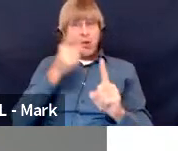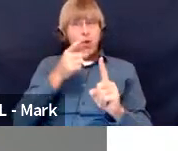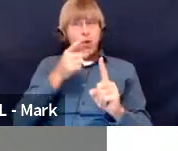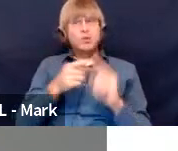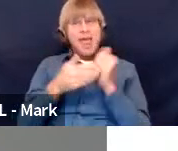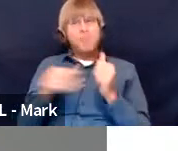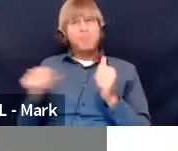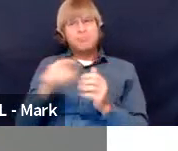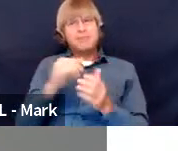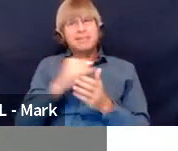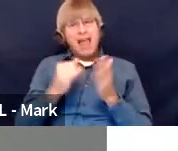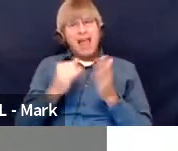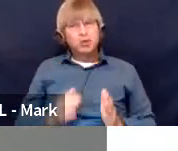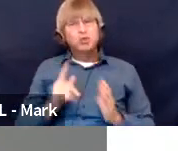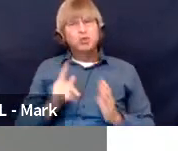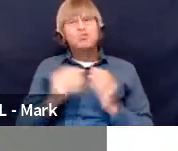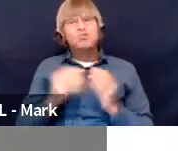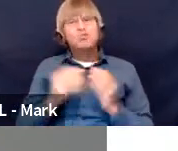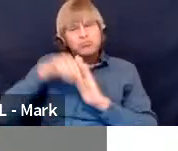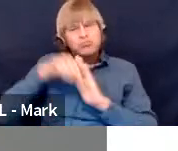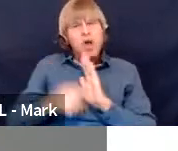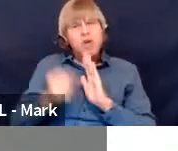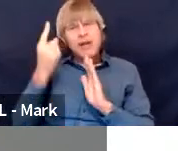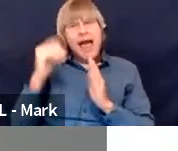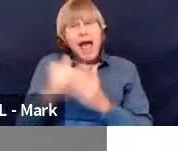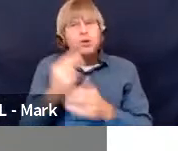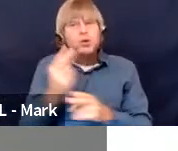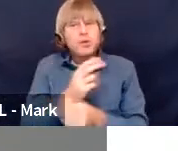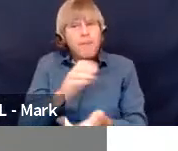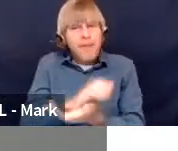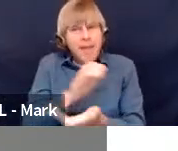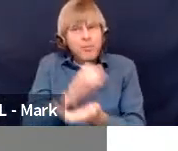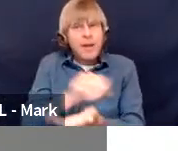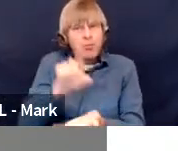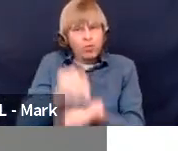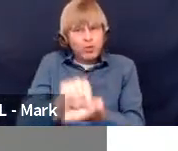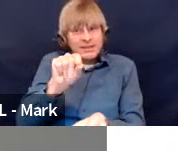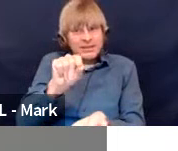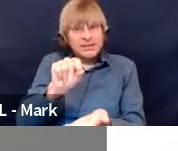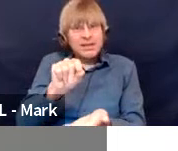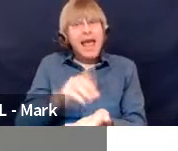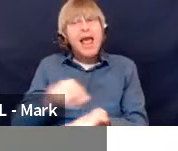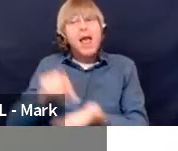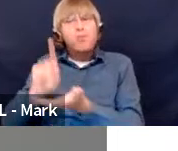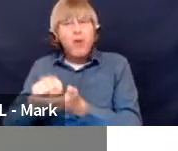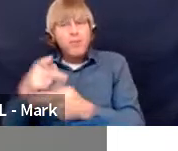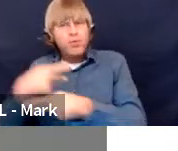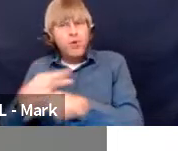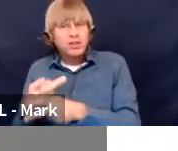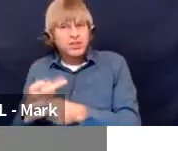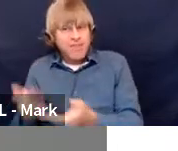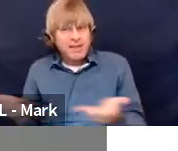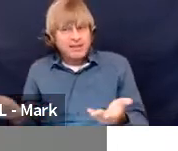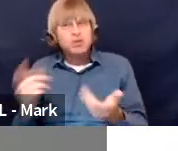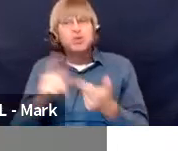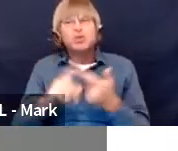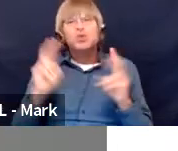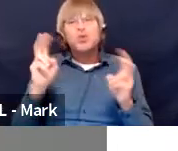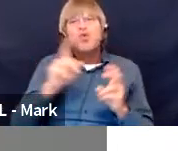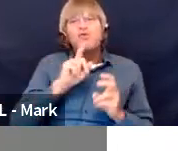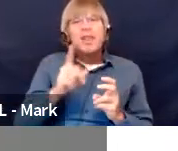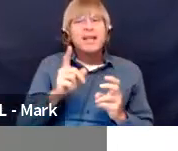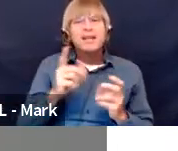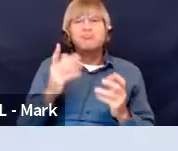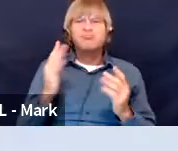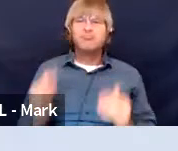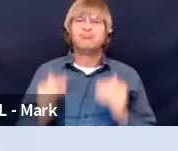help designers get a deeper understanding of how to use paper and print and print production techniques to really up